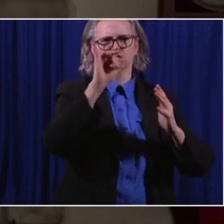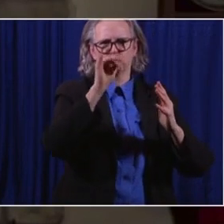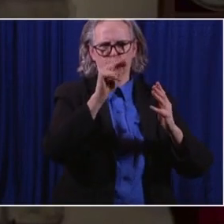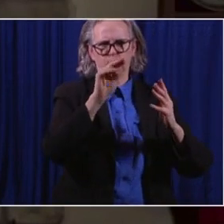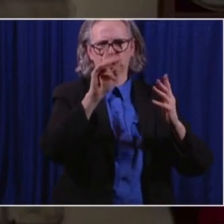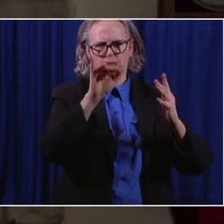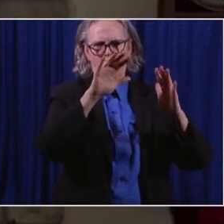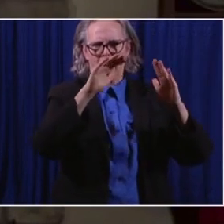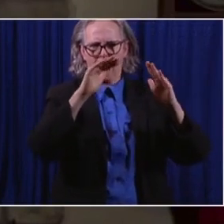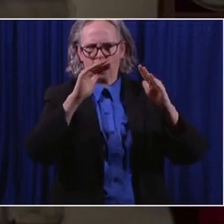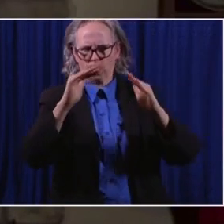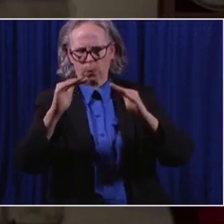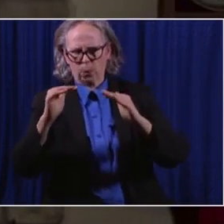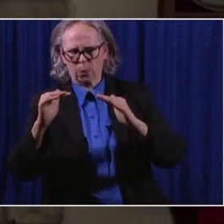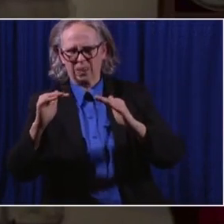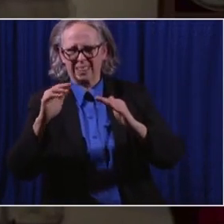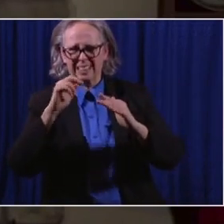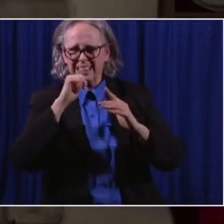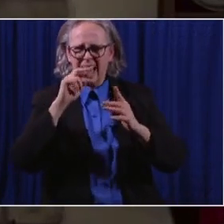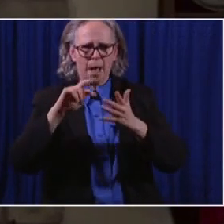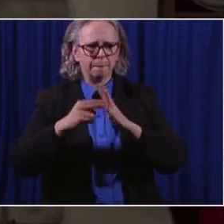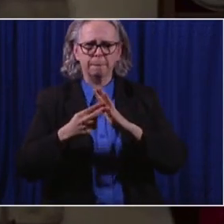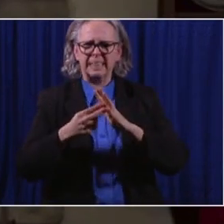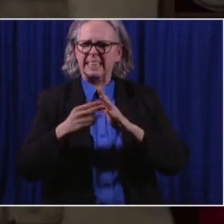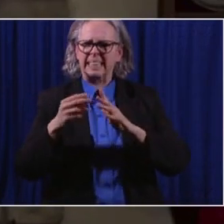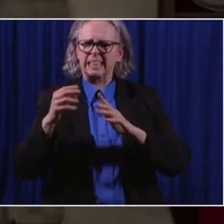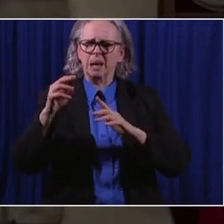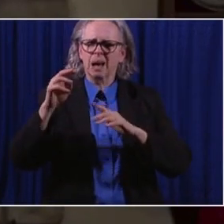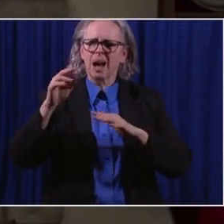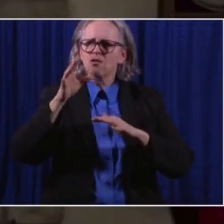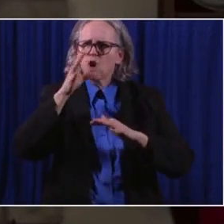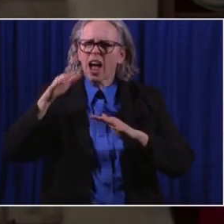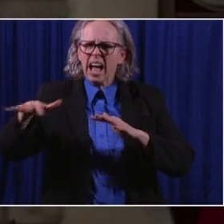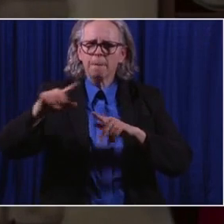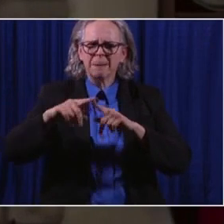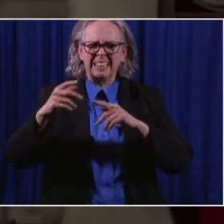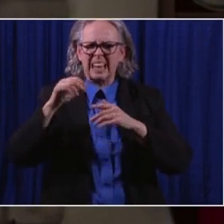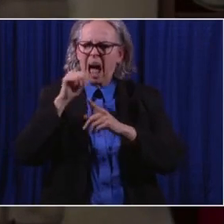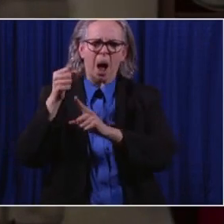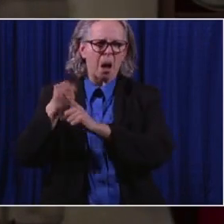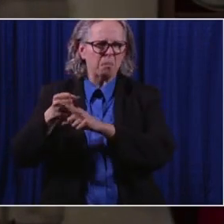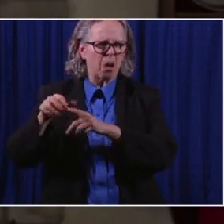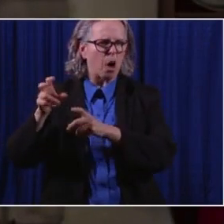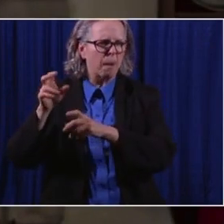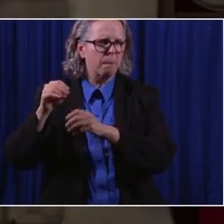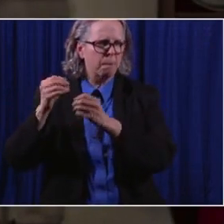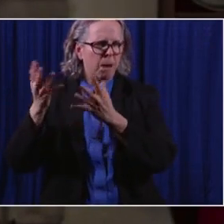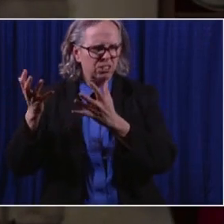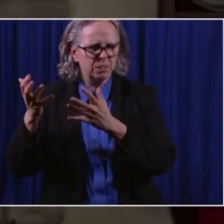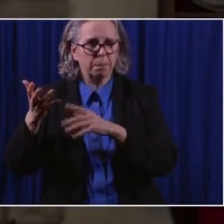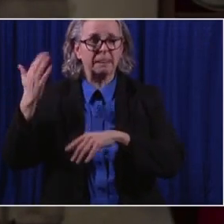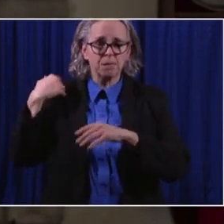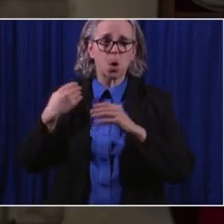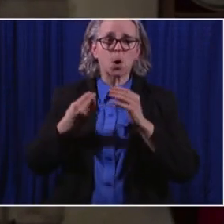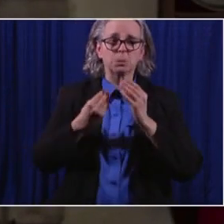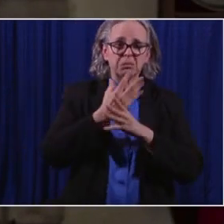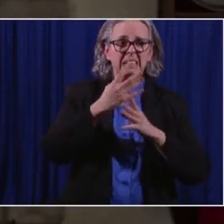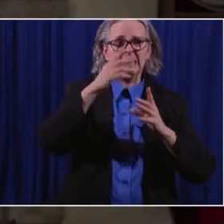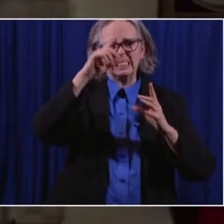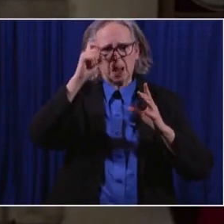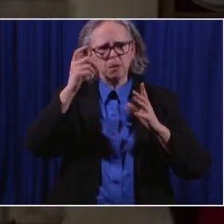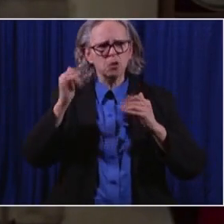but they didn't really hit it very hard. And so you could live in the rural part of the state and not know about that and not